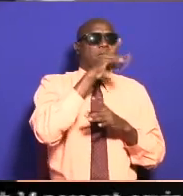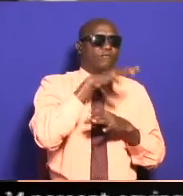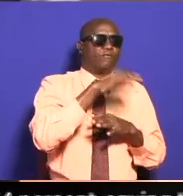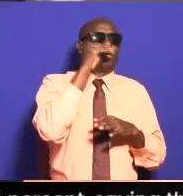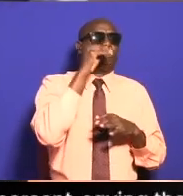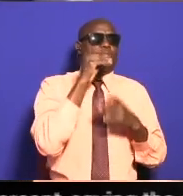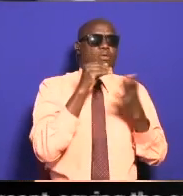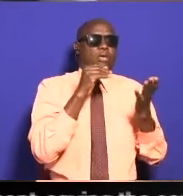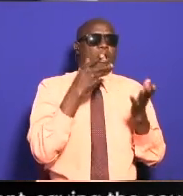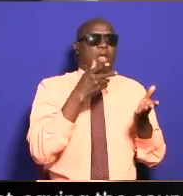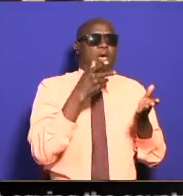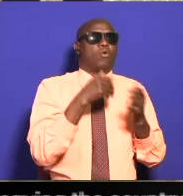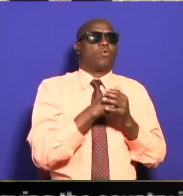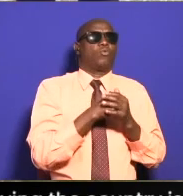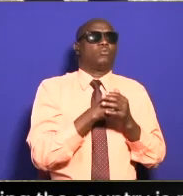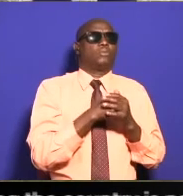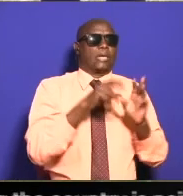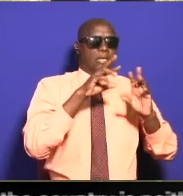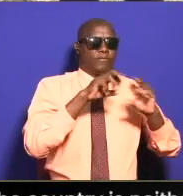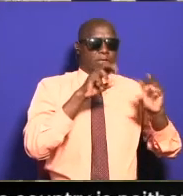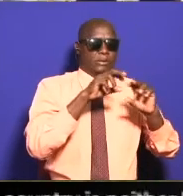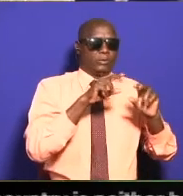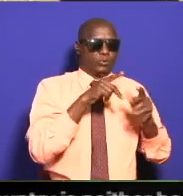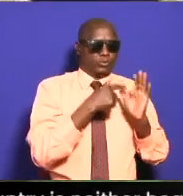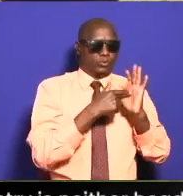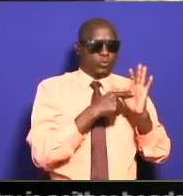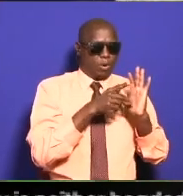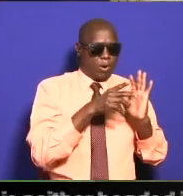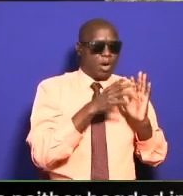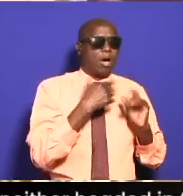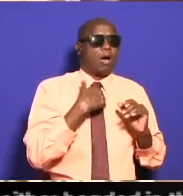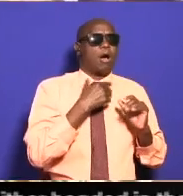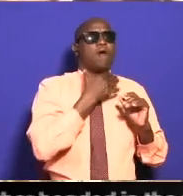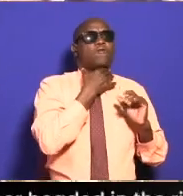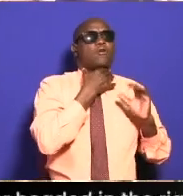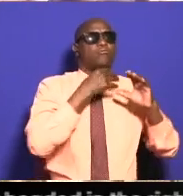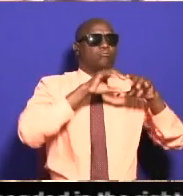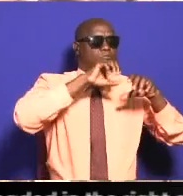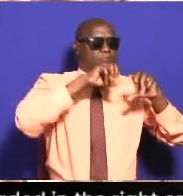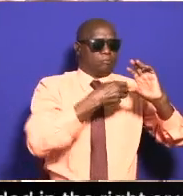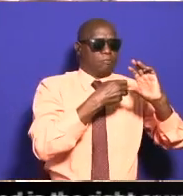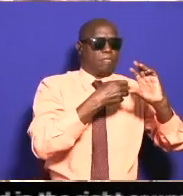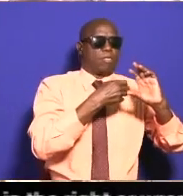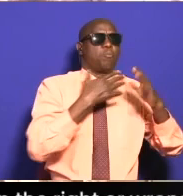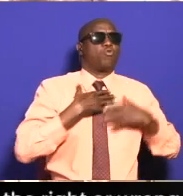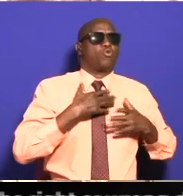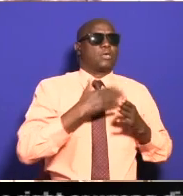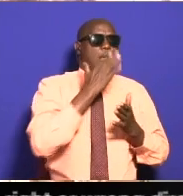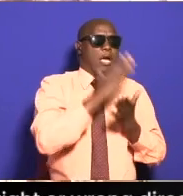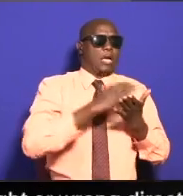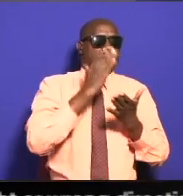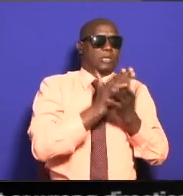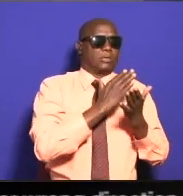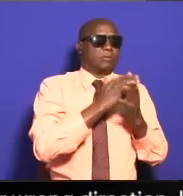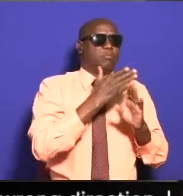preliminary investigations showing that they were strangled and their bodies cut into pieces before their death. Prior to their death,